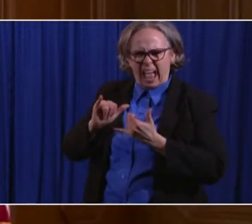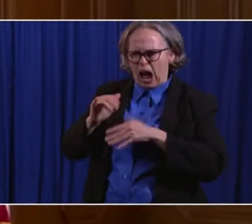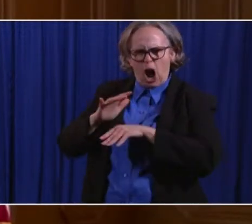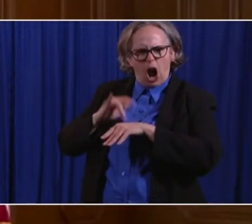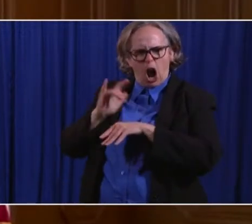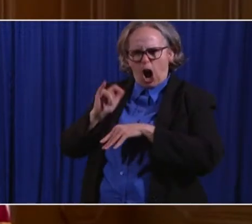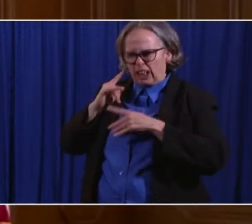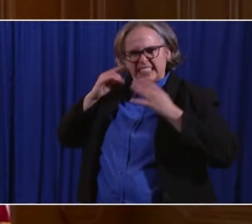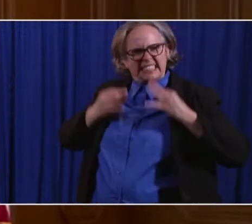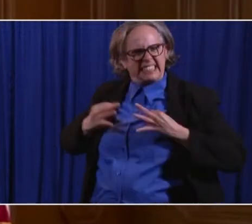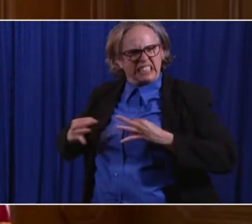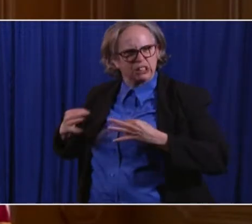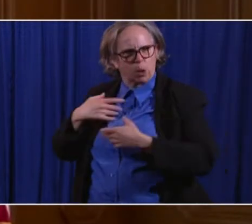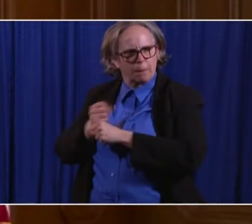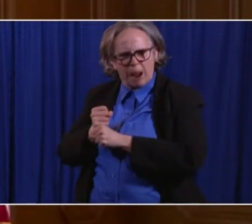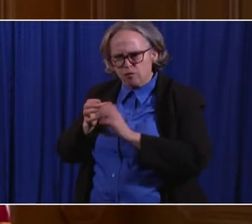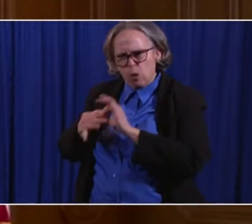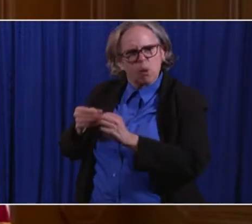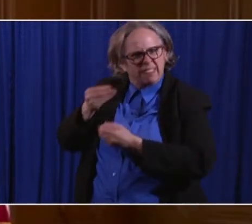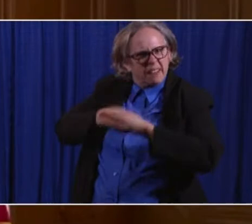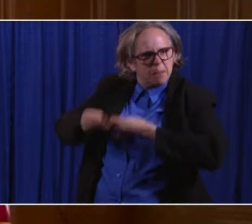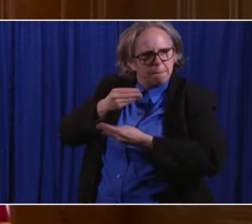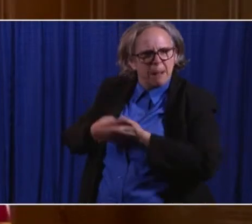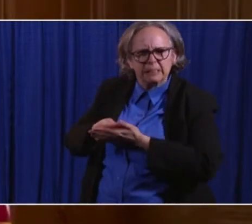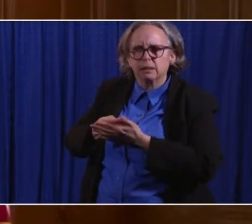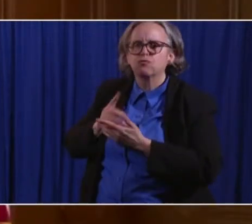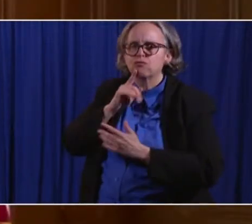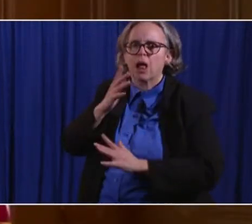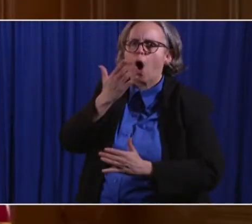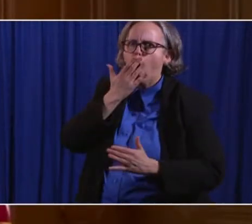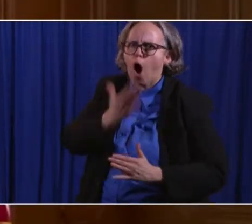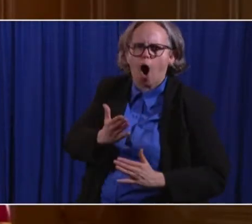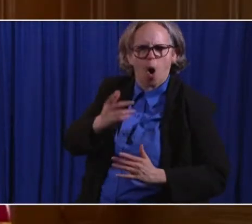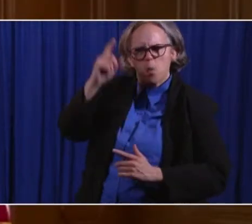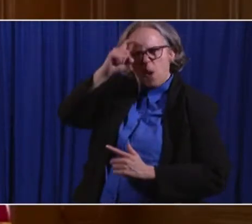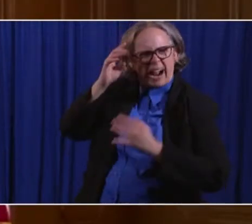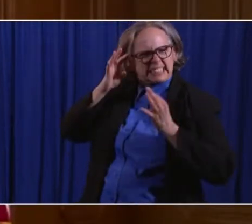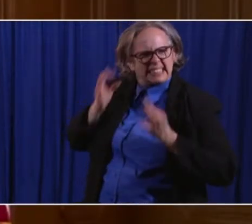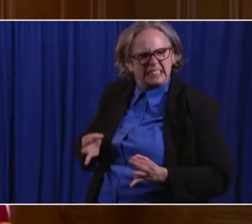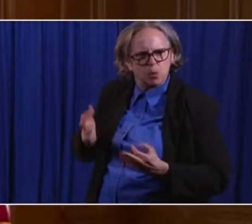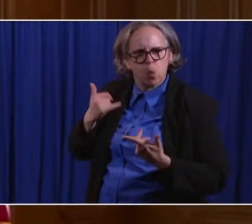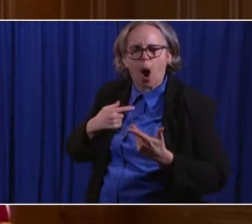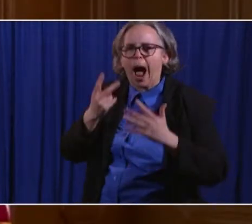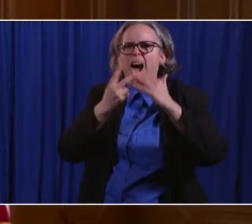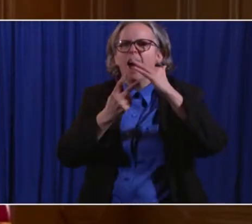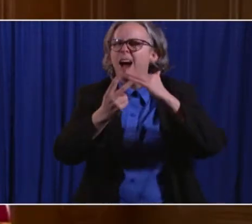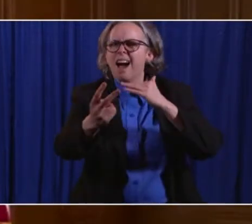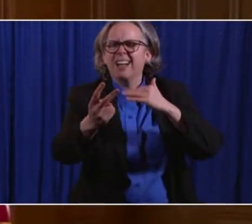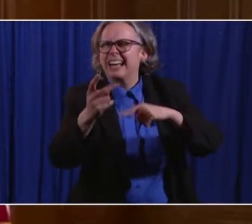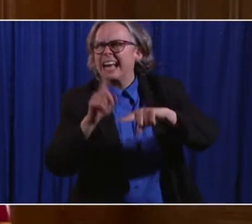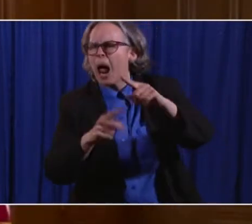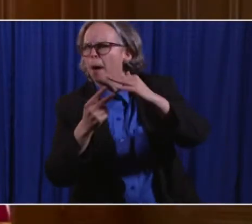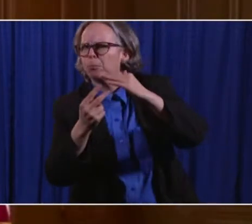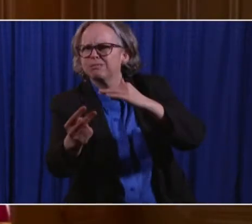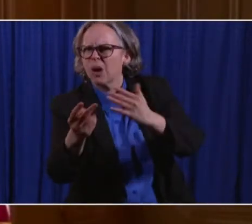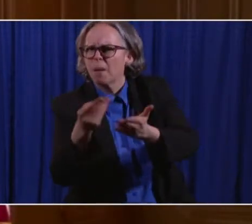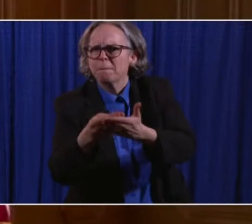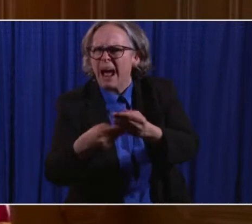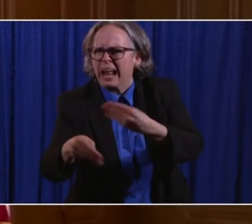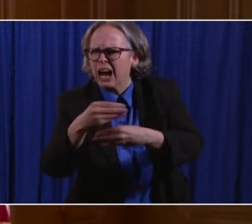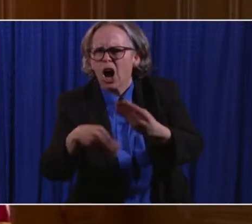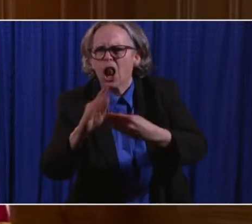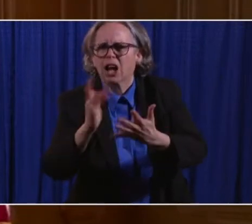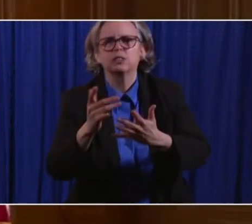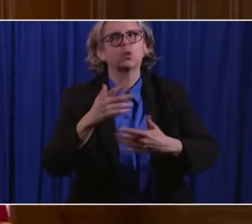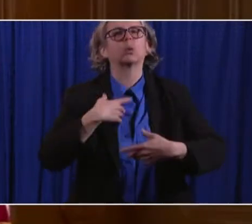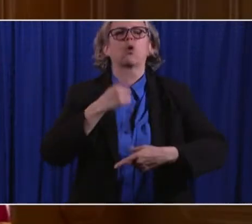not know what the future would hold. These were the right decisions. A strong post-pandemic